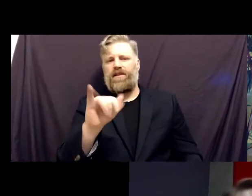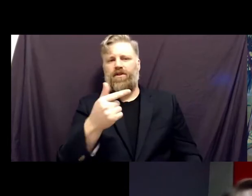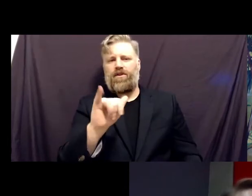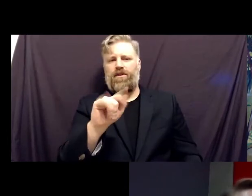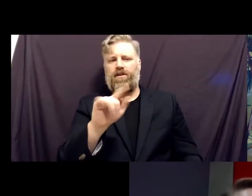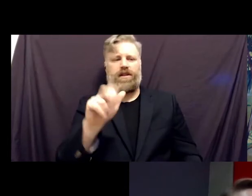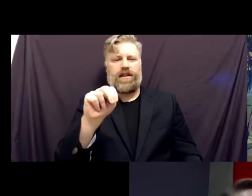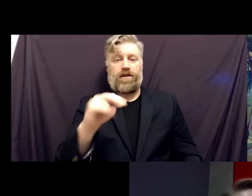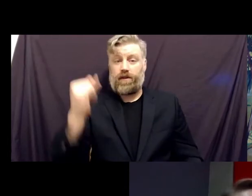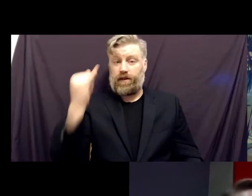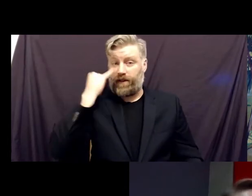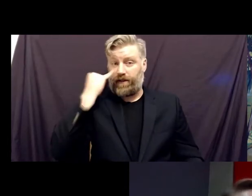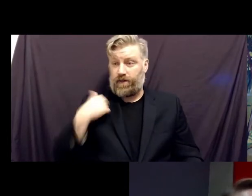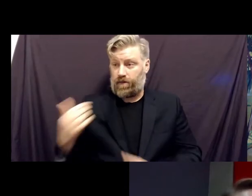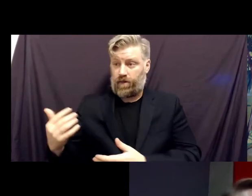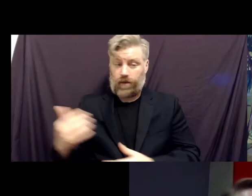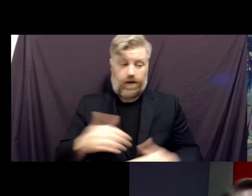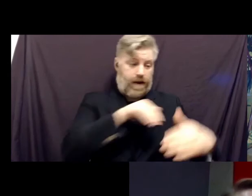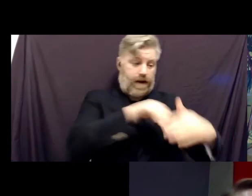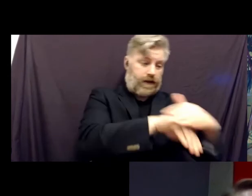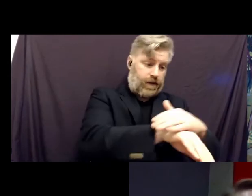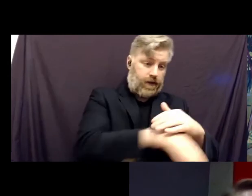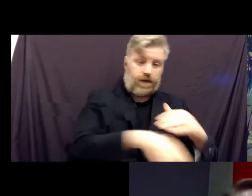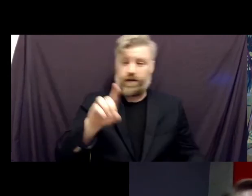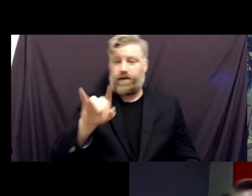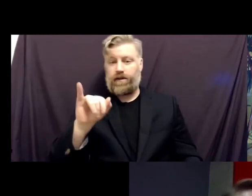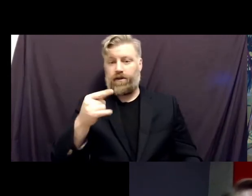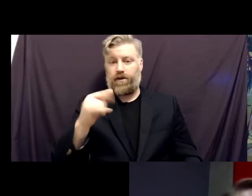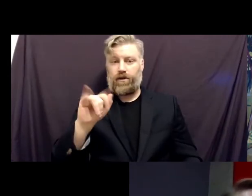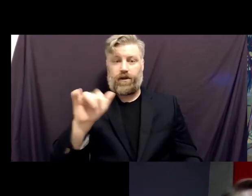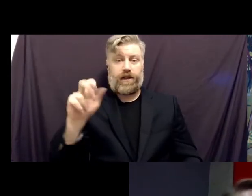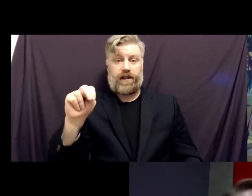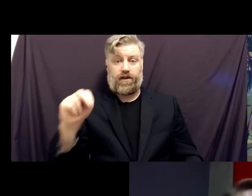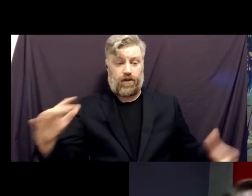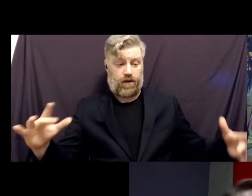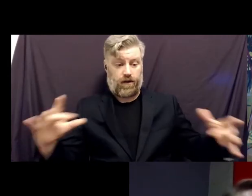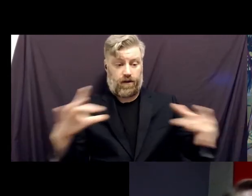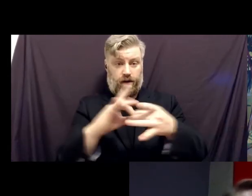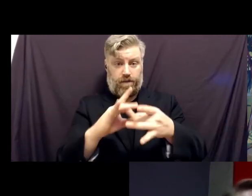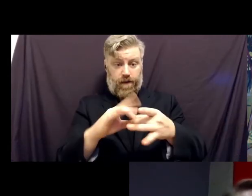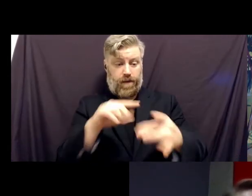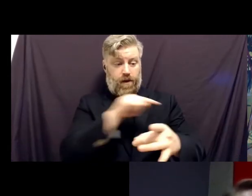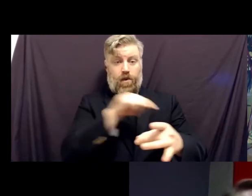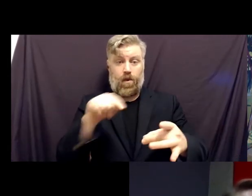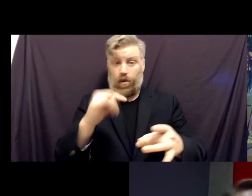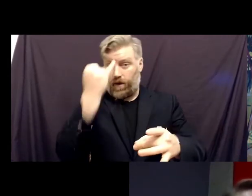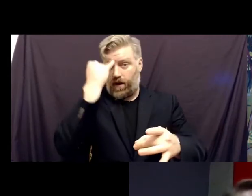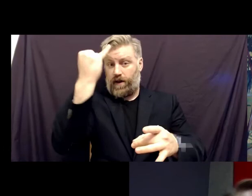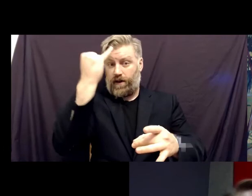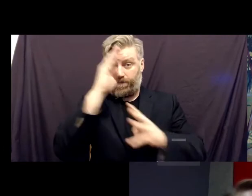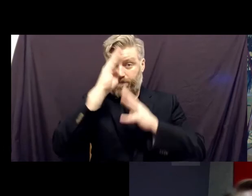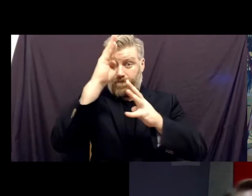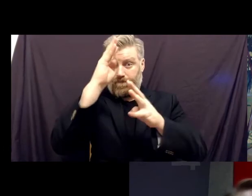and accessibility together and integrate these ideas into society and into